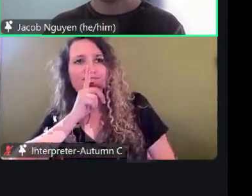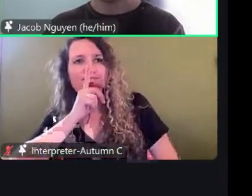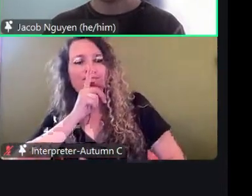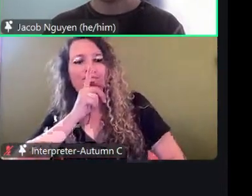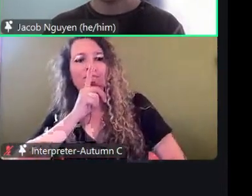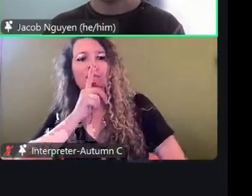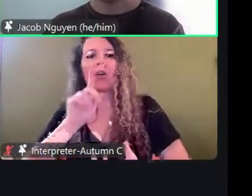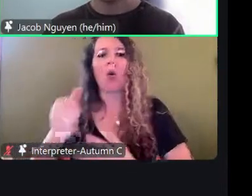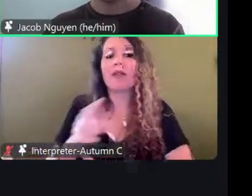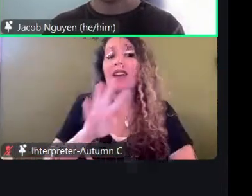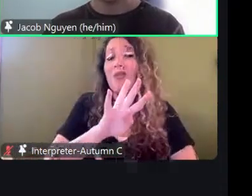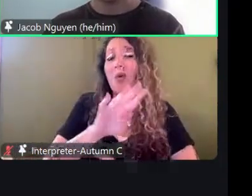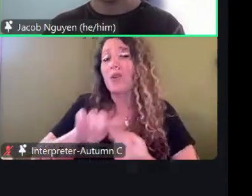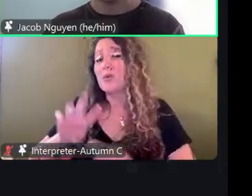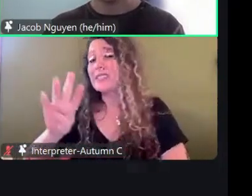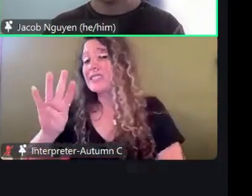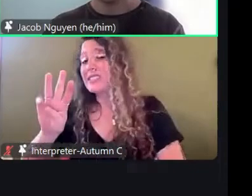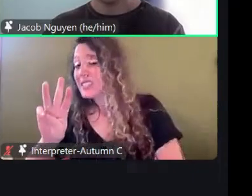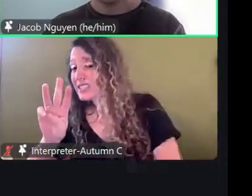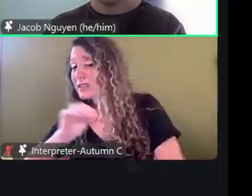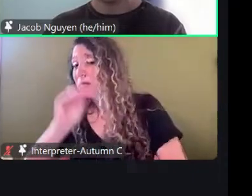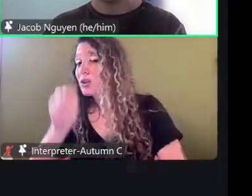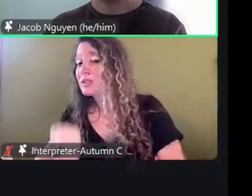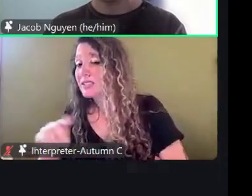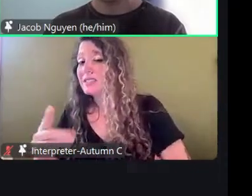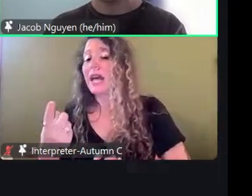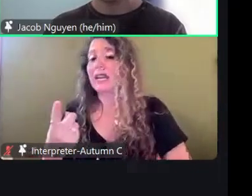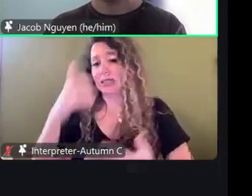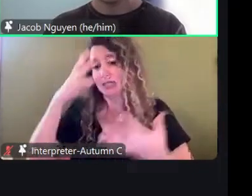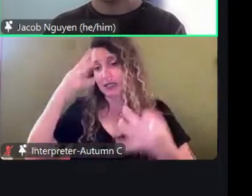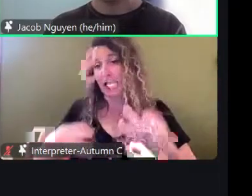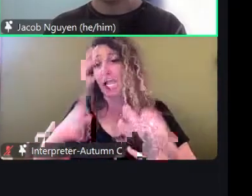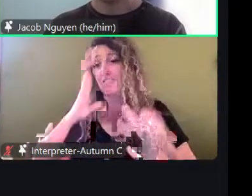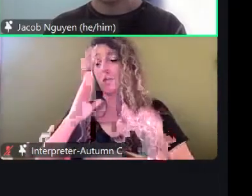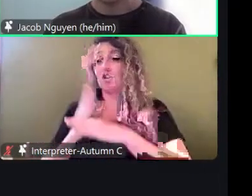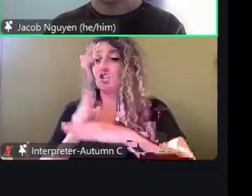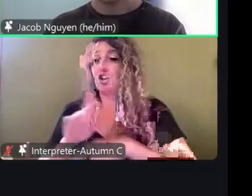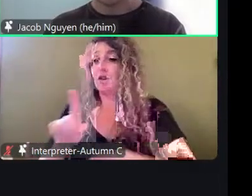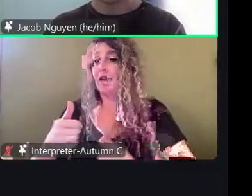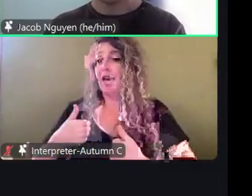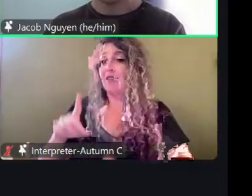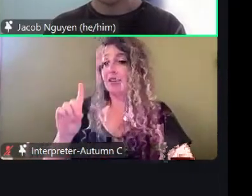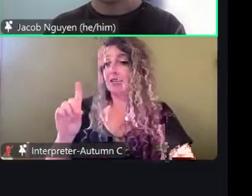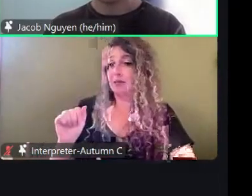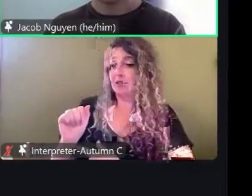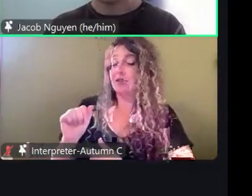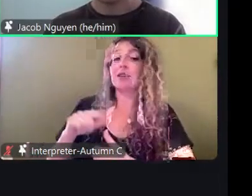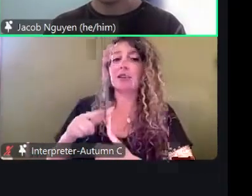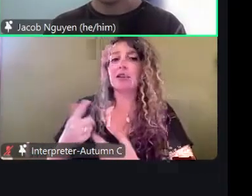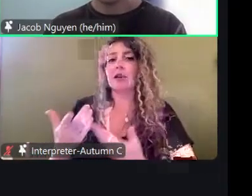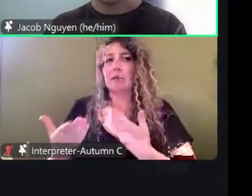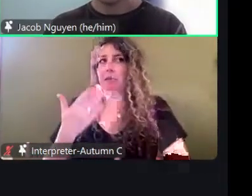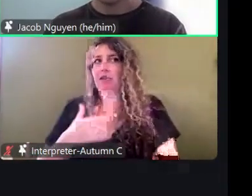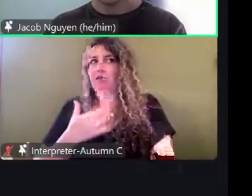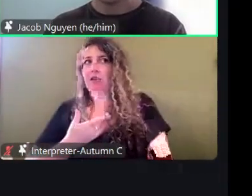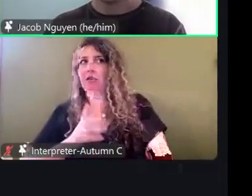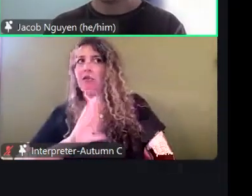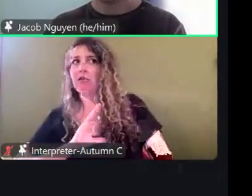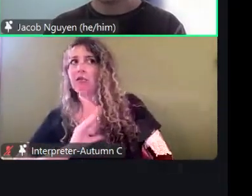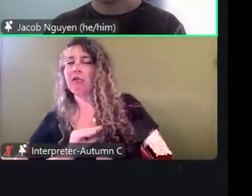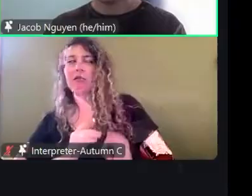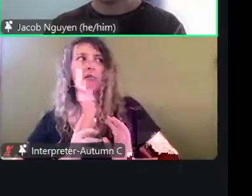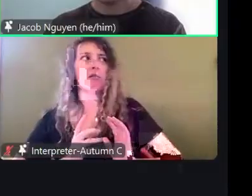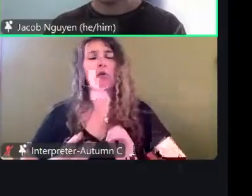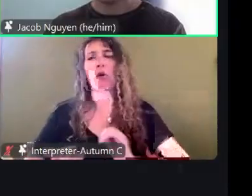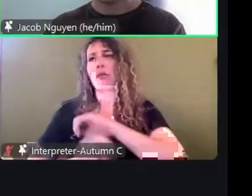of medical students choose to disclose a disability, and a lot of that is compounded by fear, stigma, or academic penalty. And